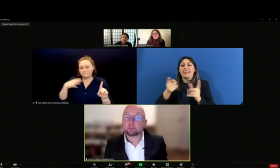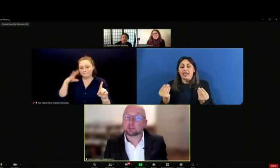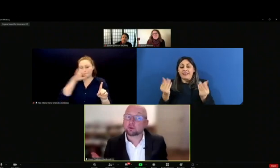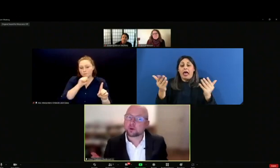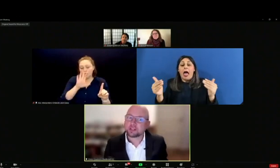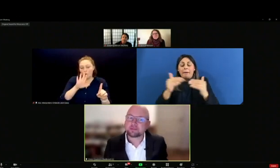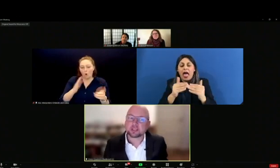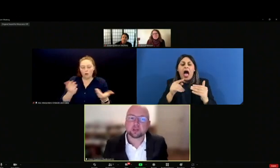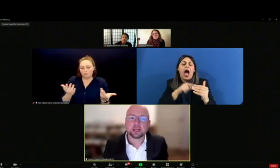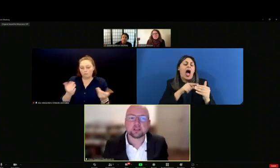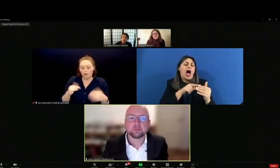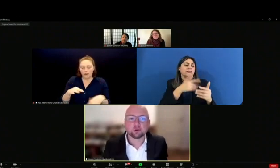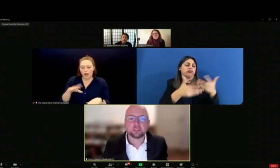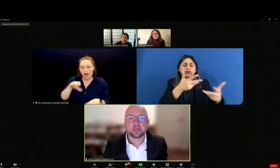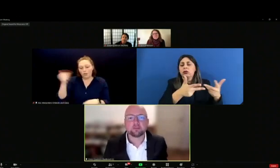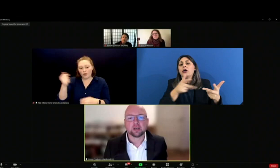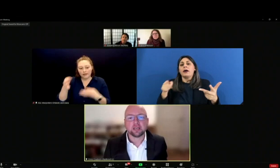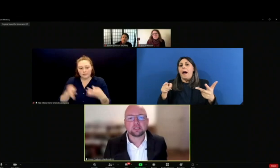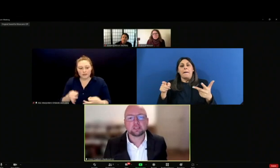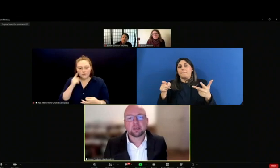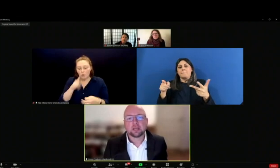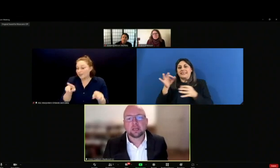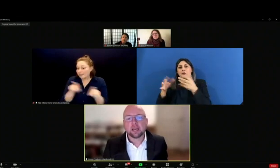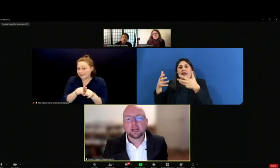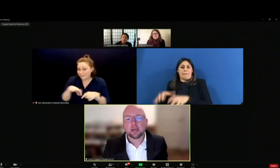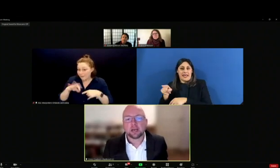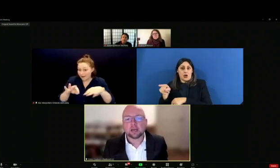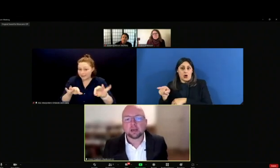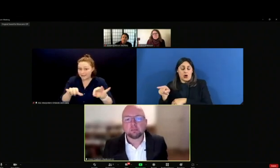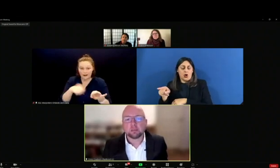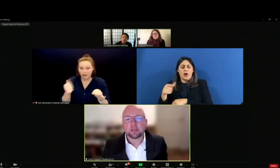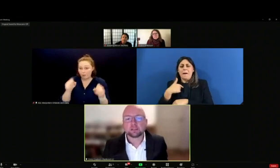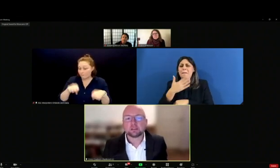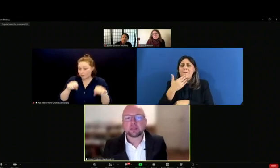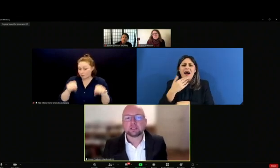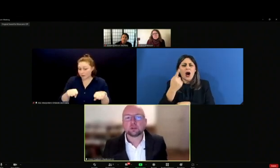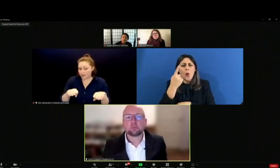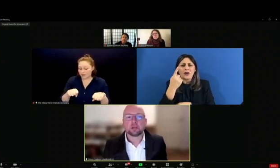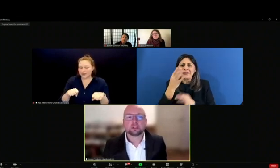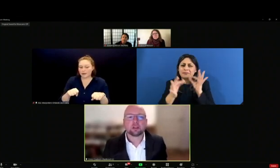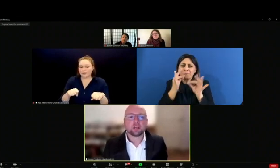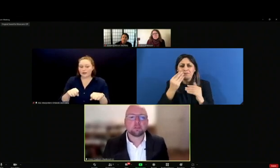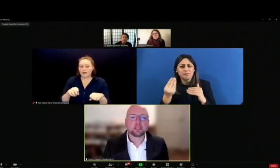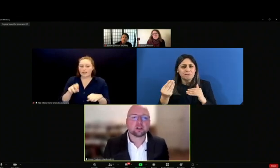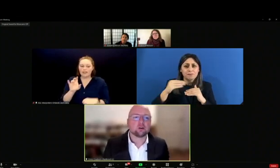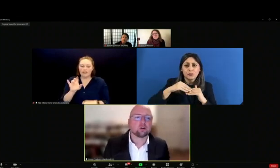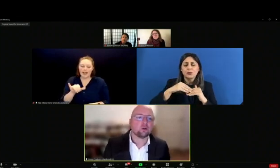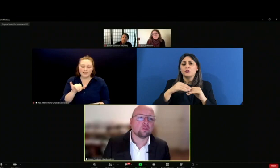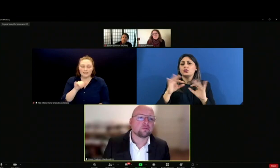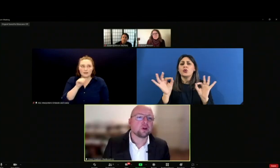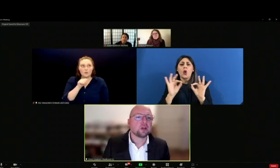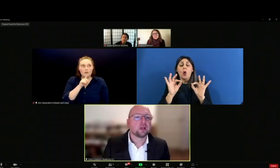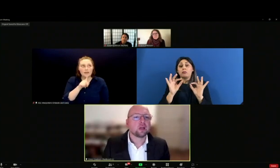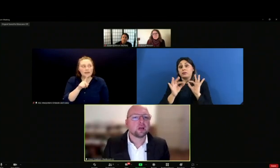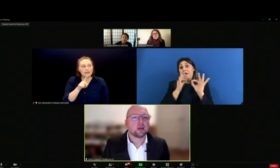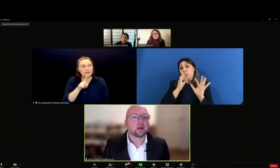explanation, or perhaps an alternative explanation for these same findings. And that is not so much a matter